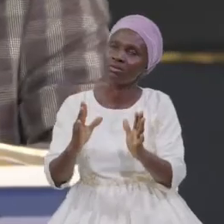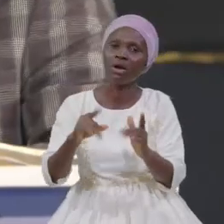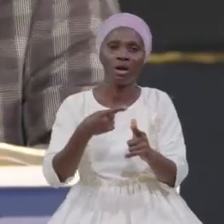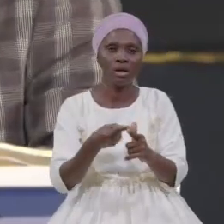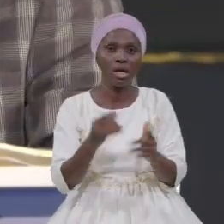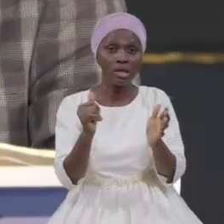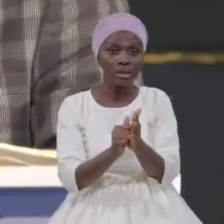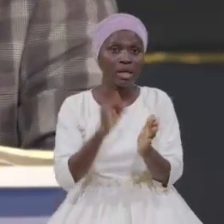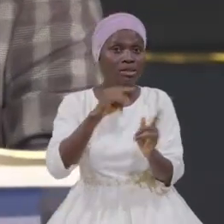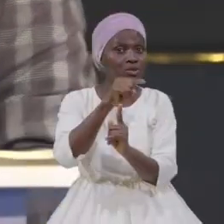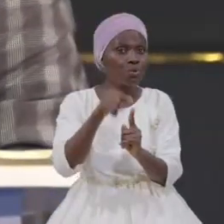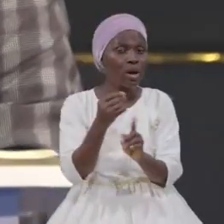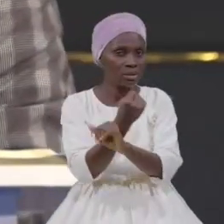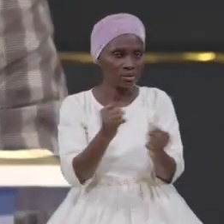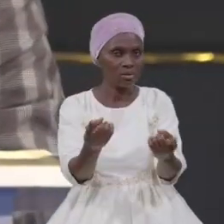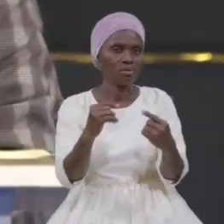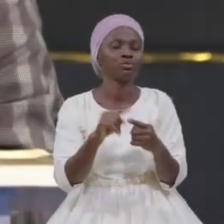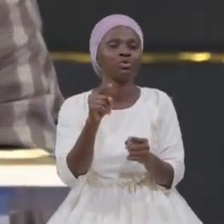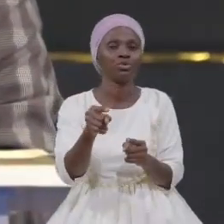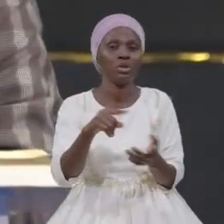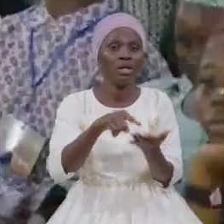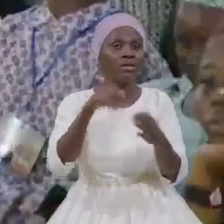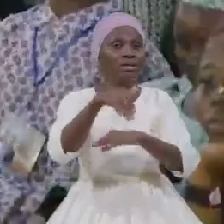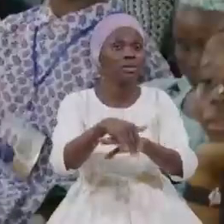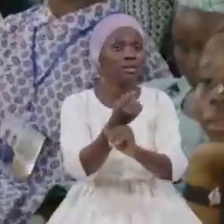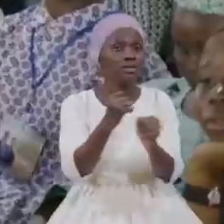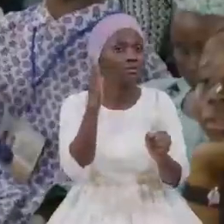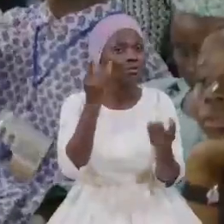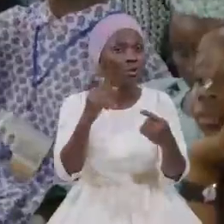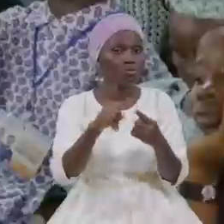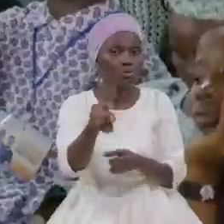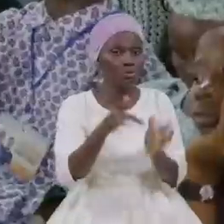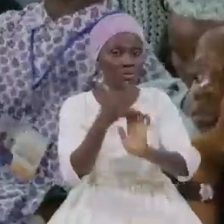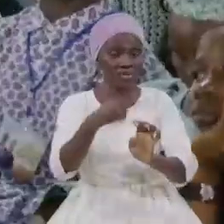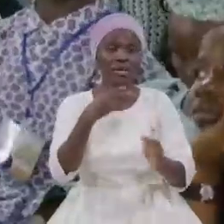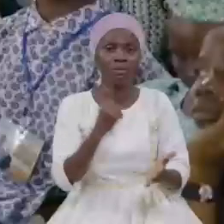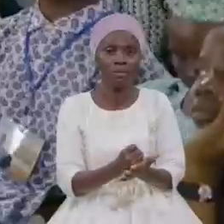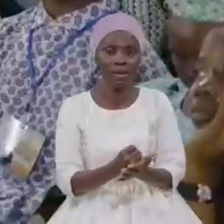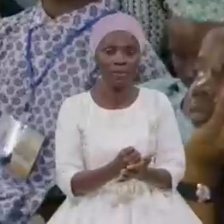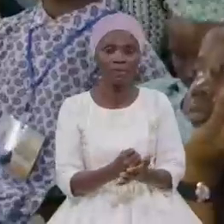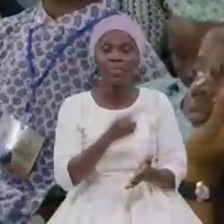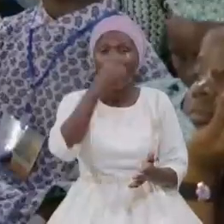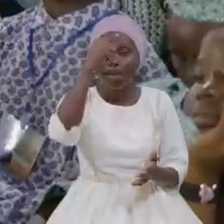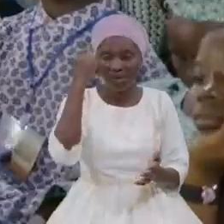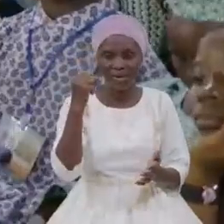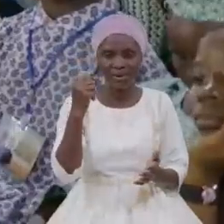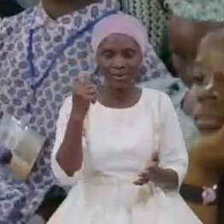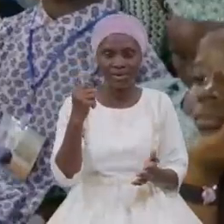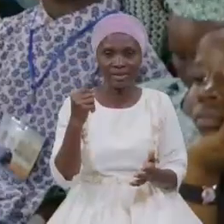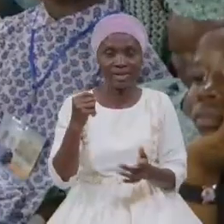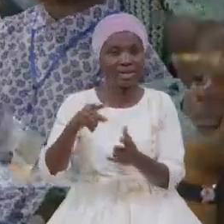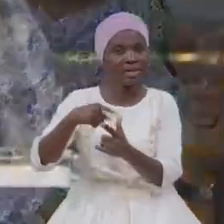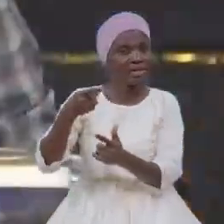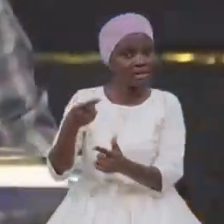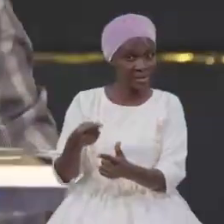why tonight salvation will come to you. Because then you believe that God has